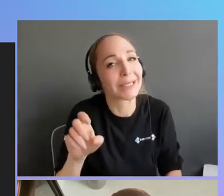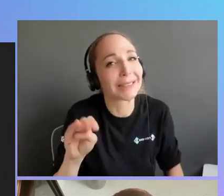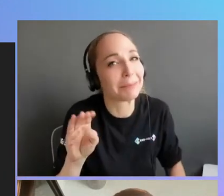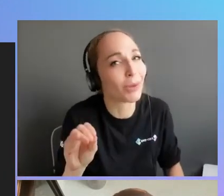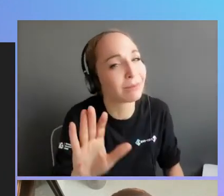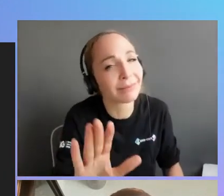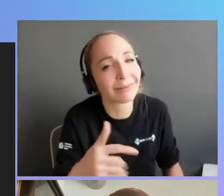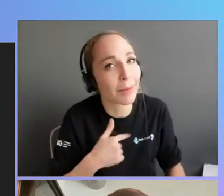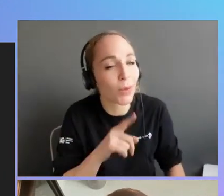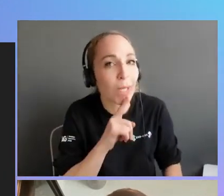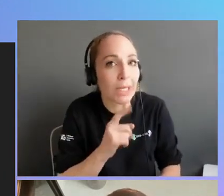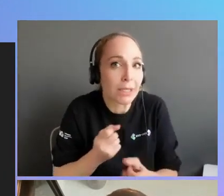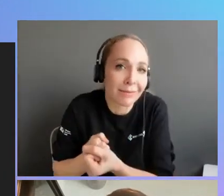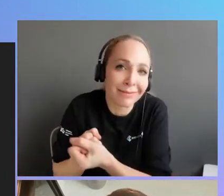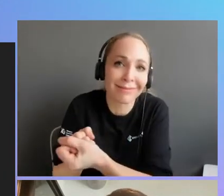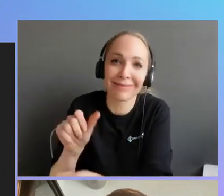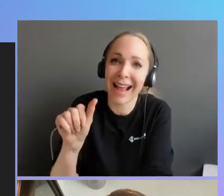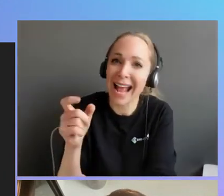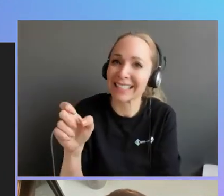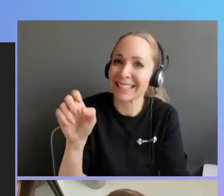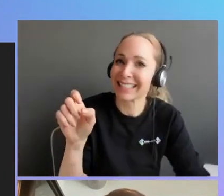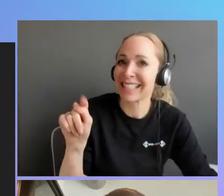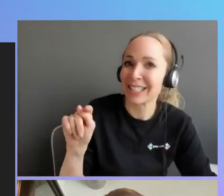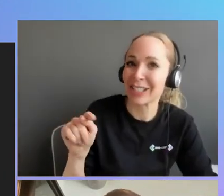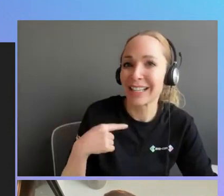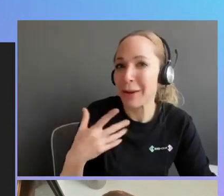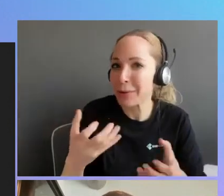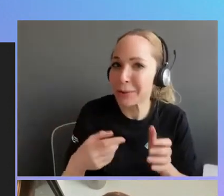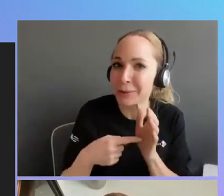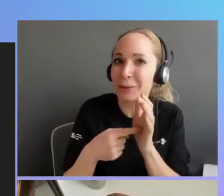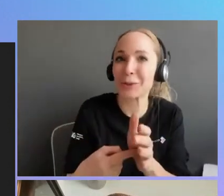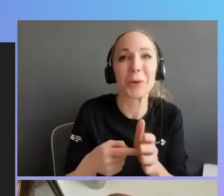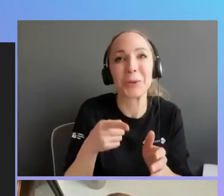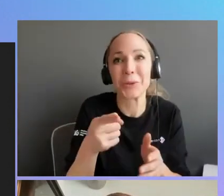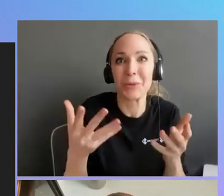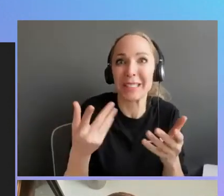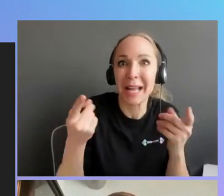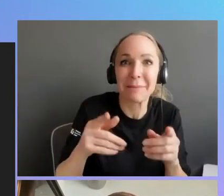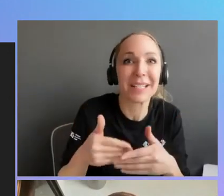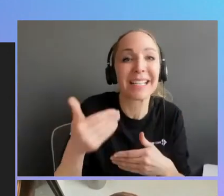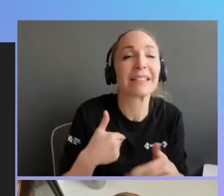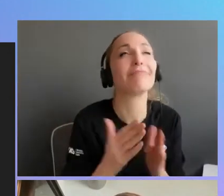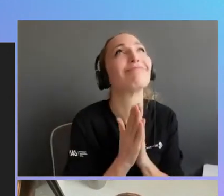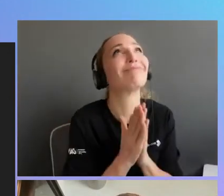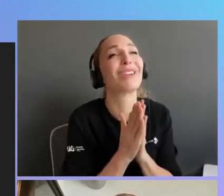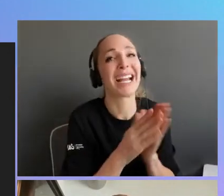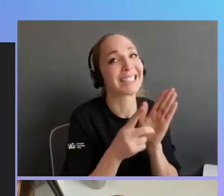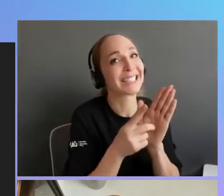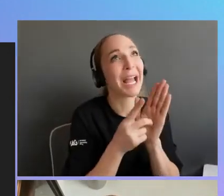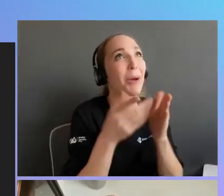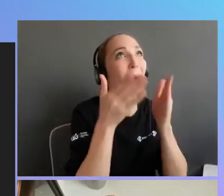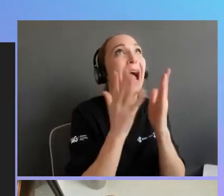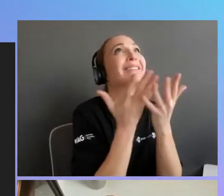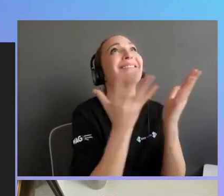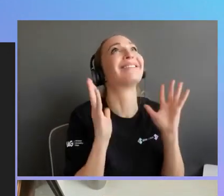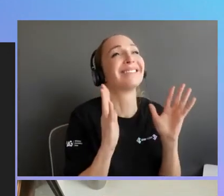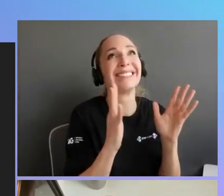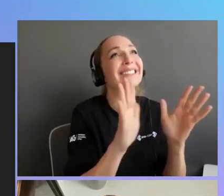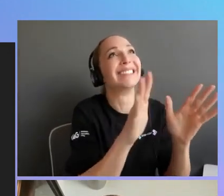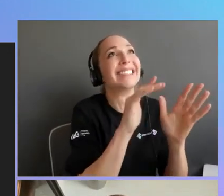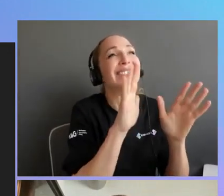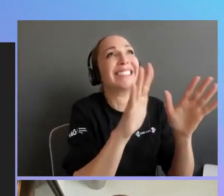I want to show you what's coming next. So I'm actually going to pray to the demo gods that they're not going to screw me over here. And I'm switching to my local